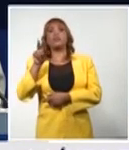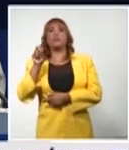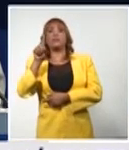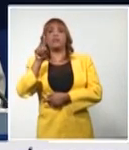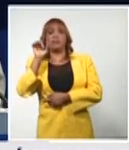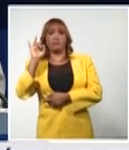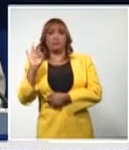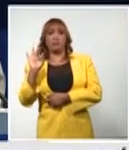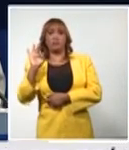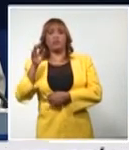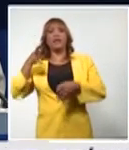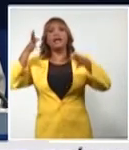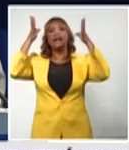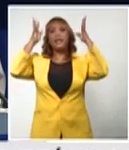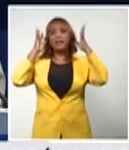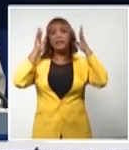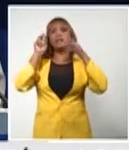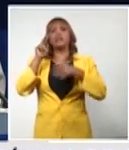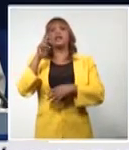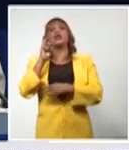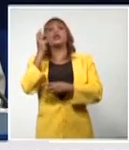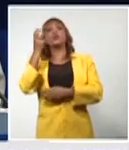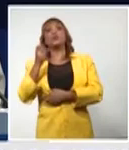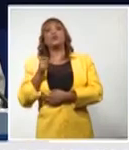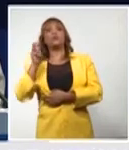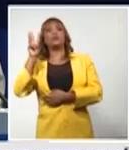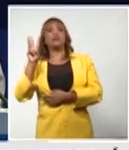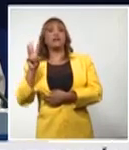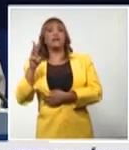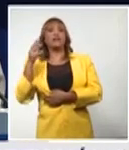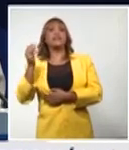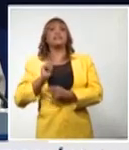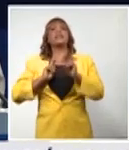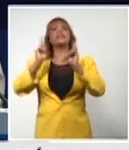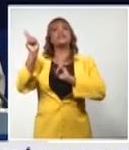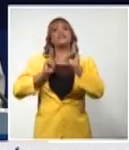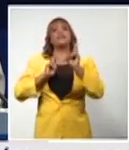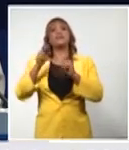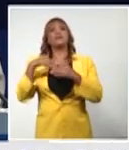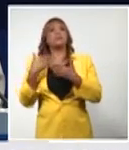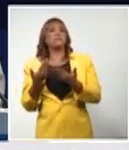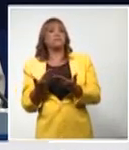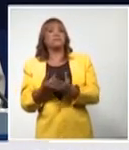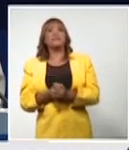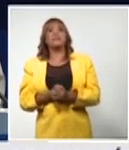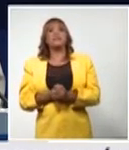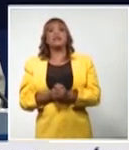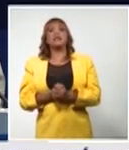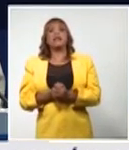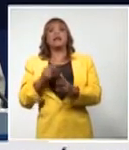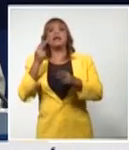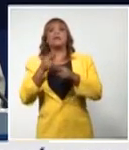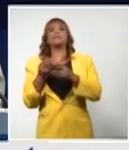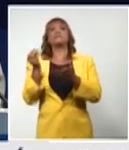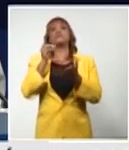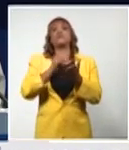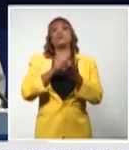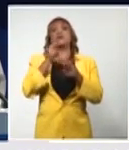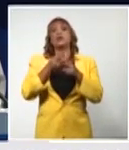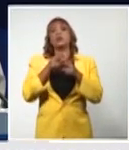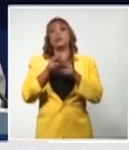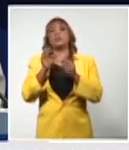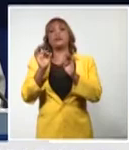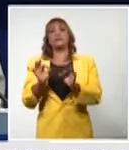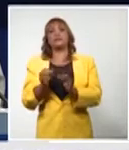country, but in July of 2018, King Mswati III decided